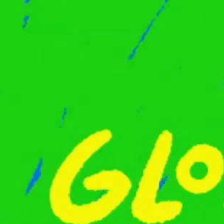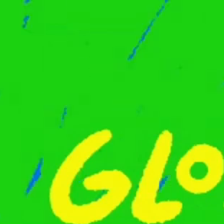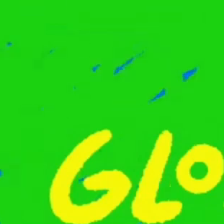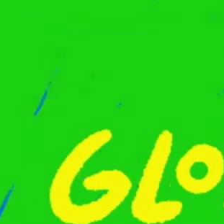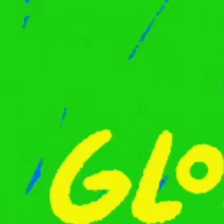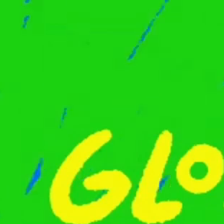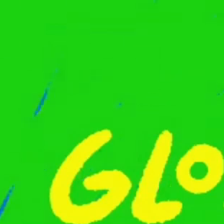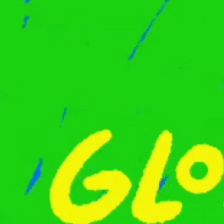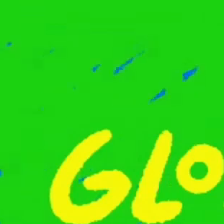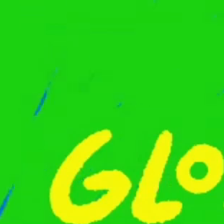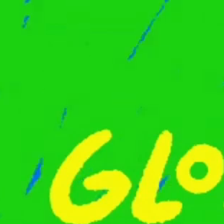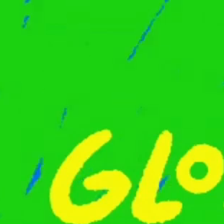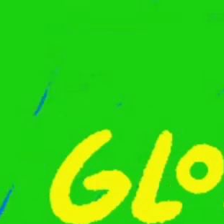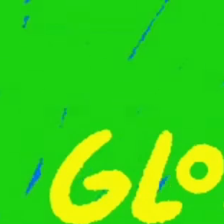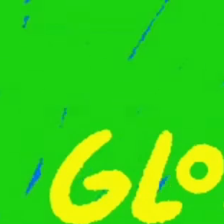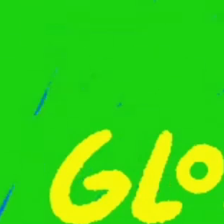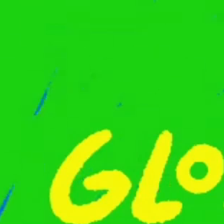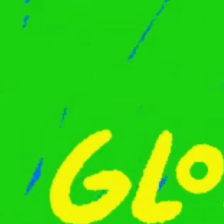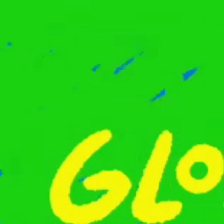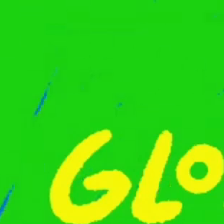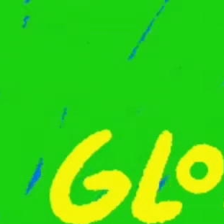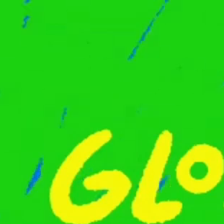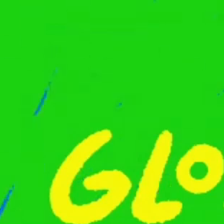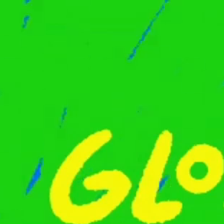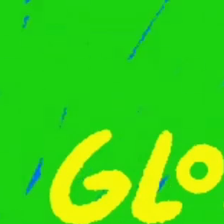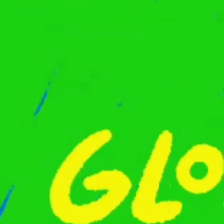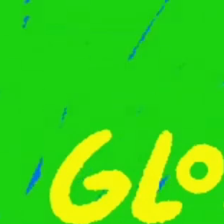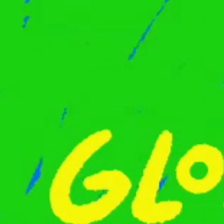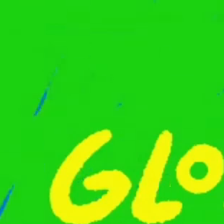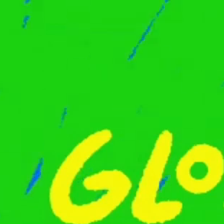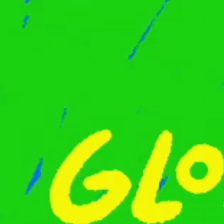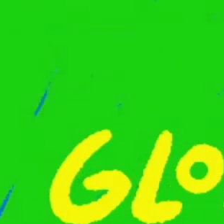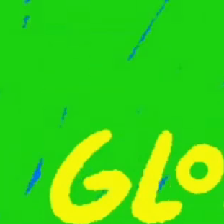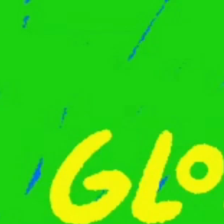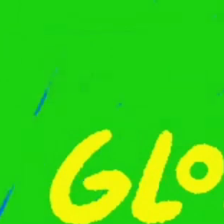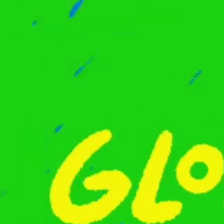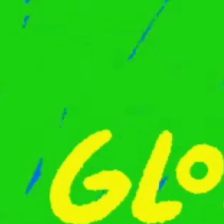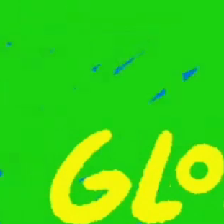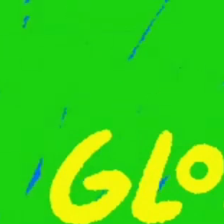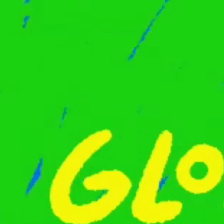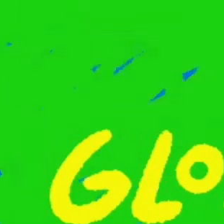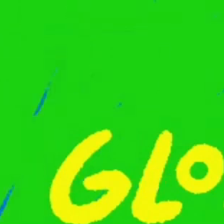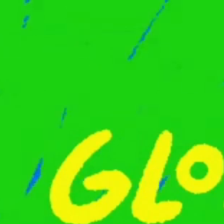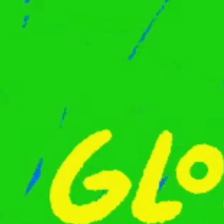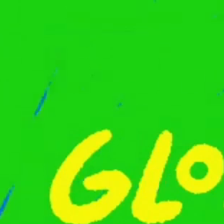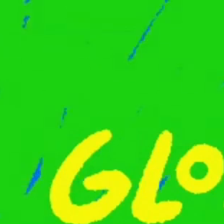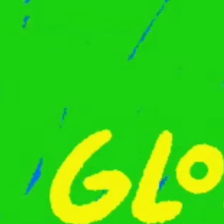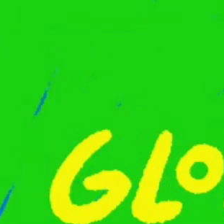We'll be right back.